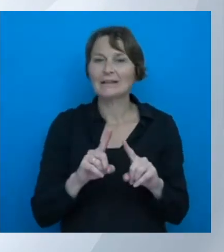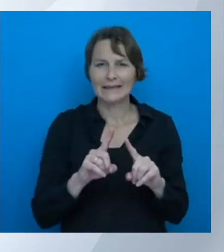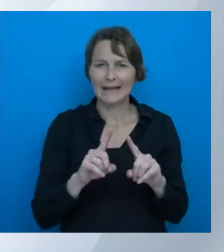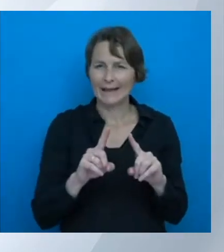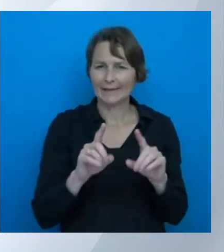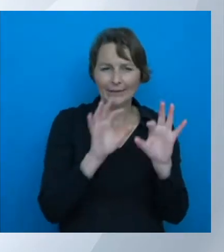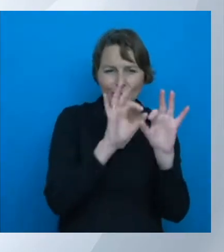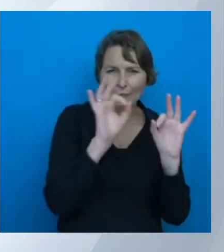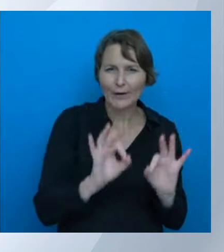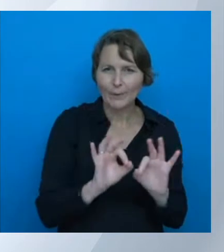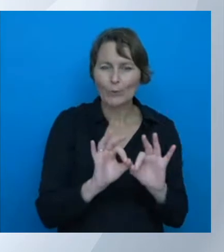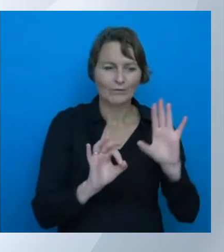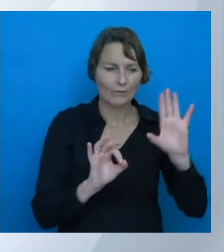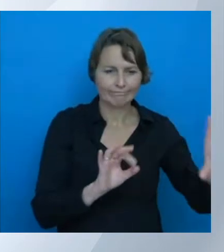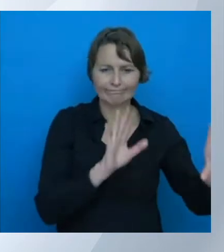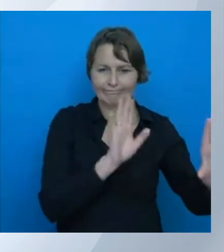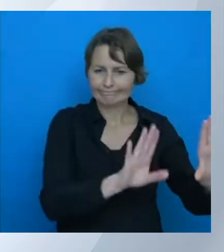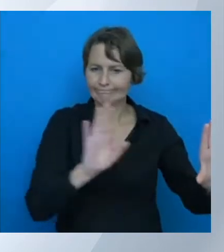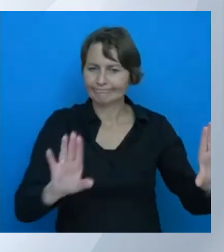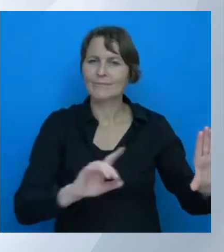services.